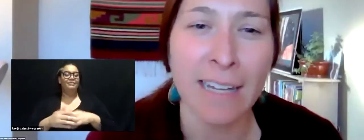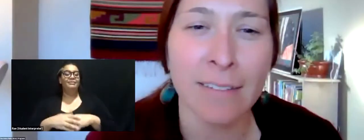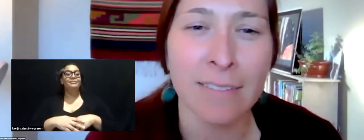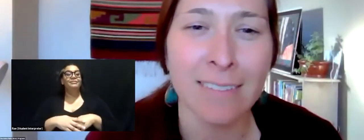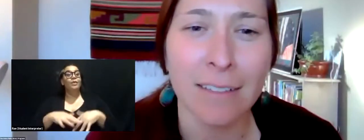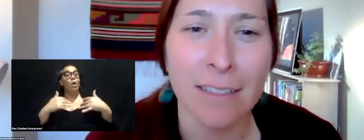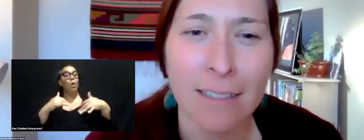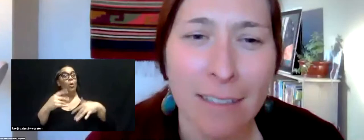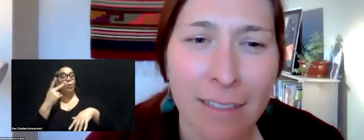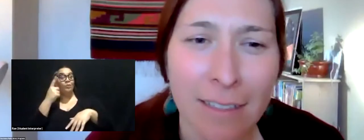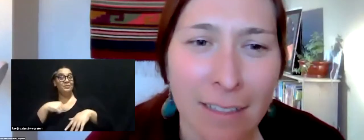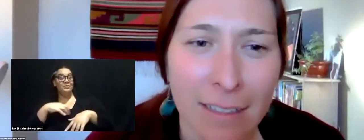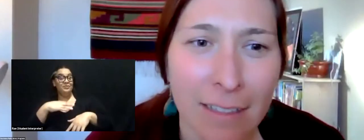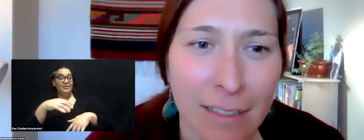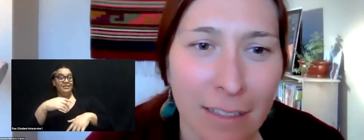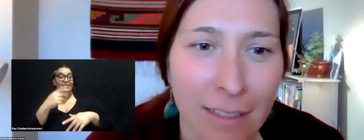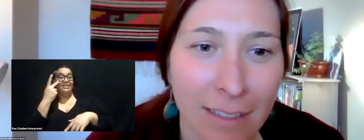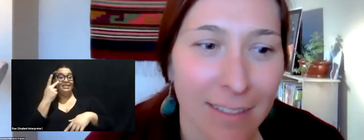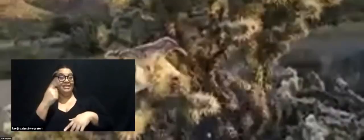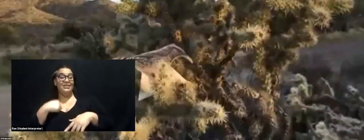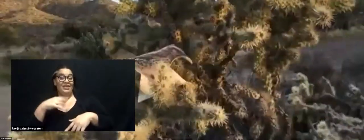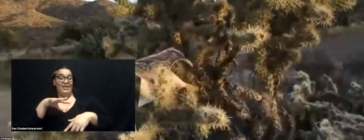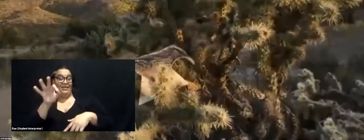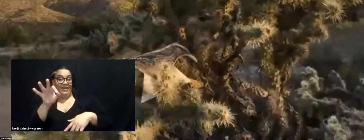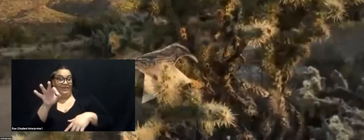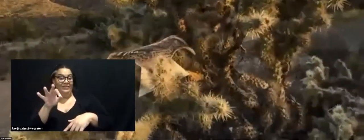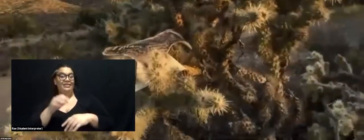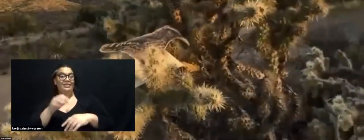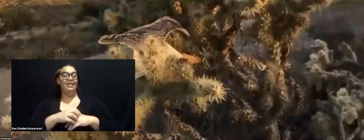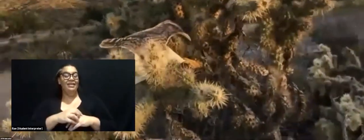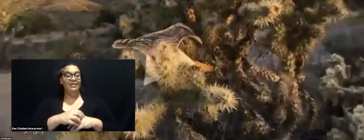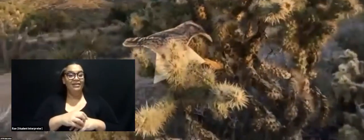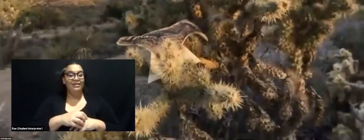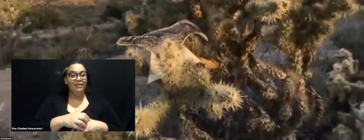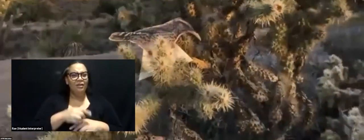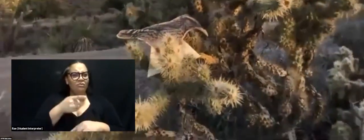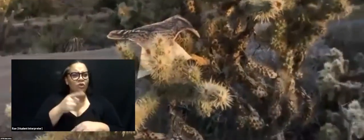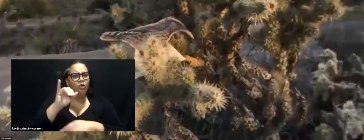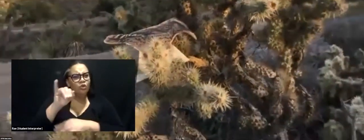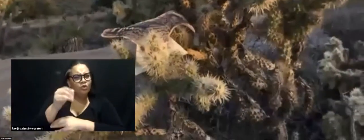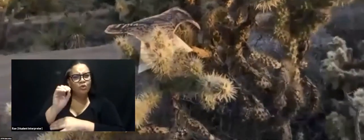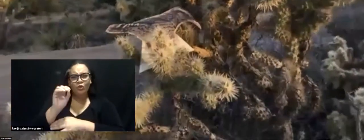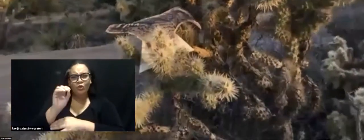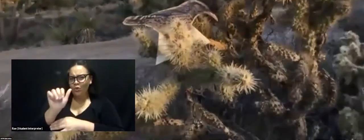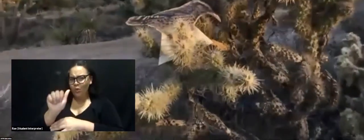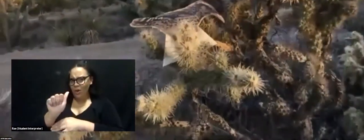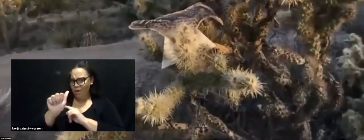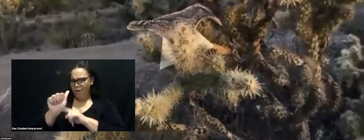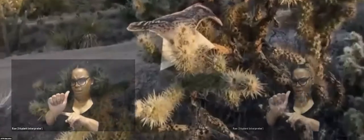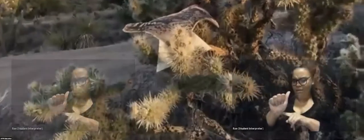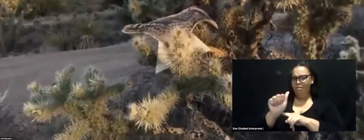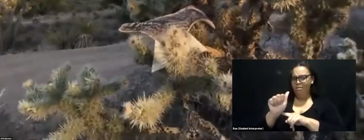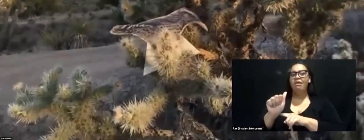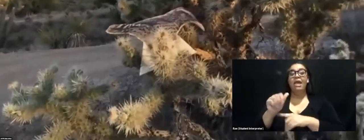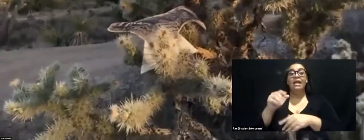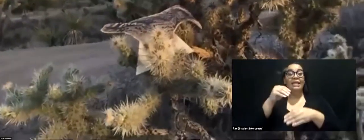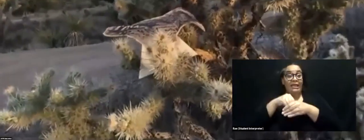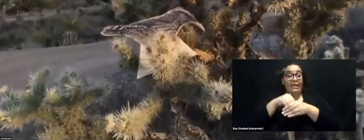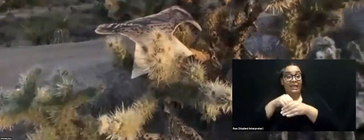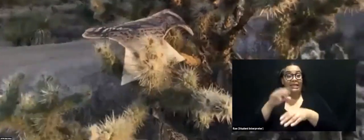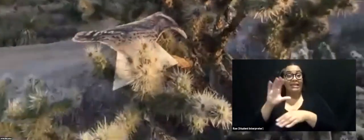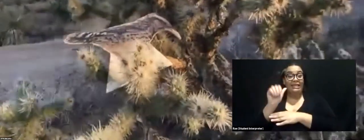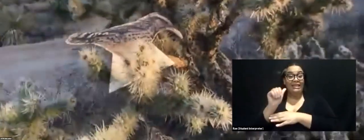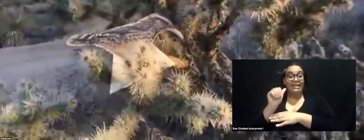a cholla? Yeah, it's a cholla. And in it is a cactus wren.